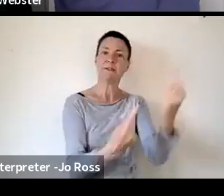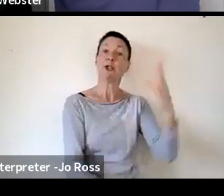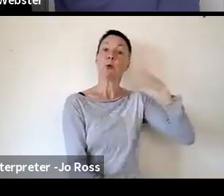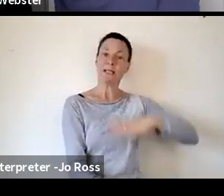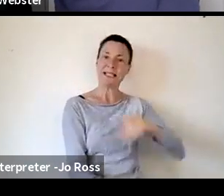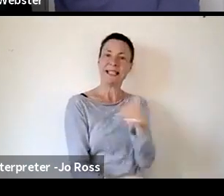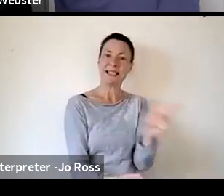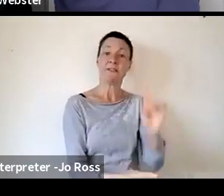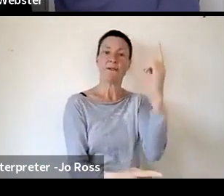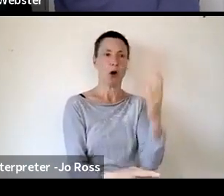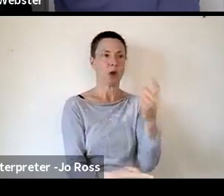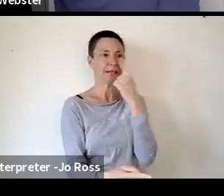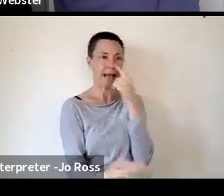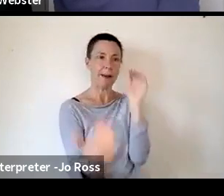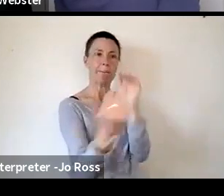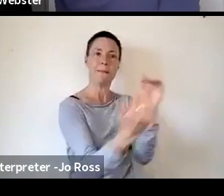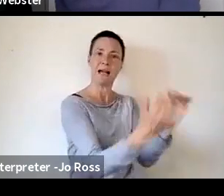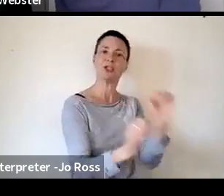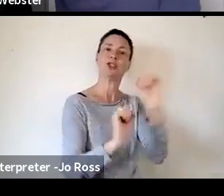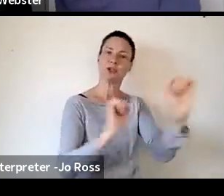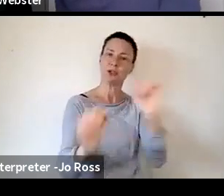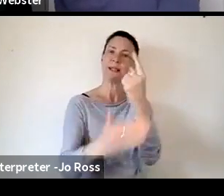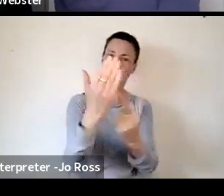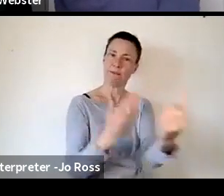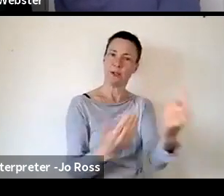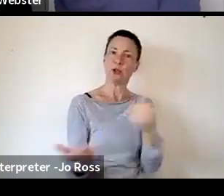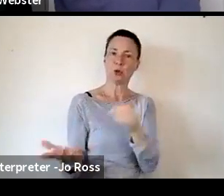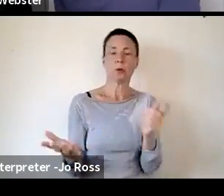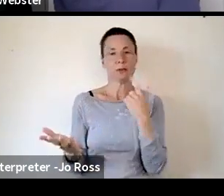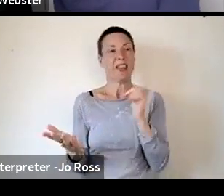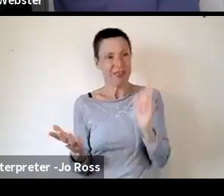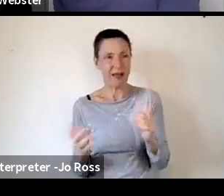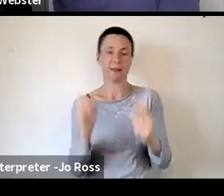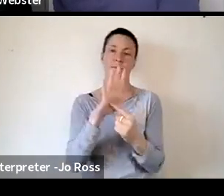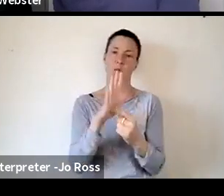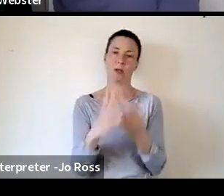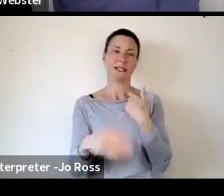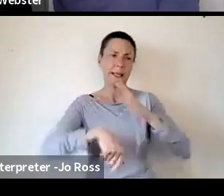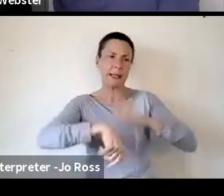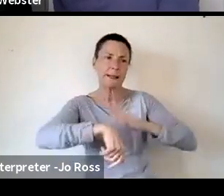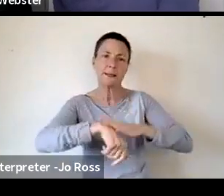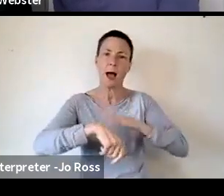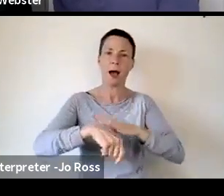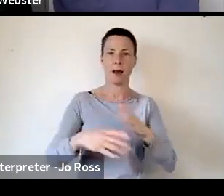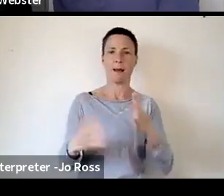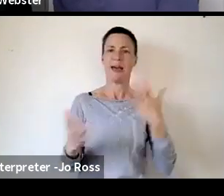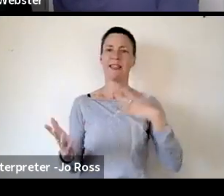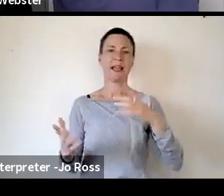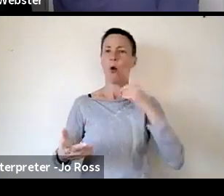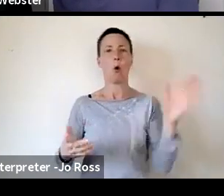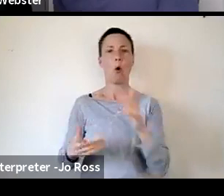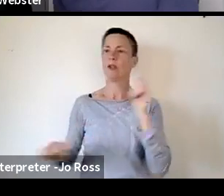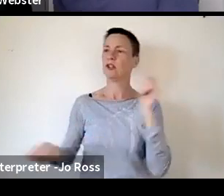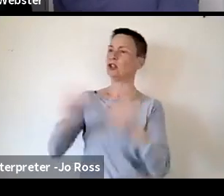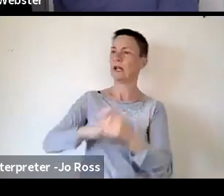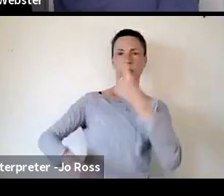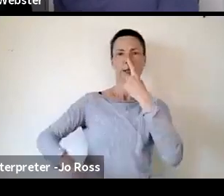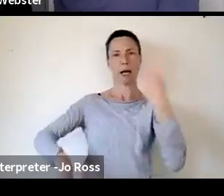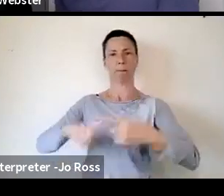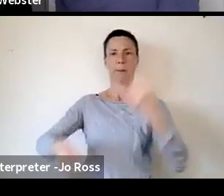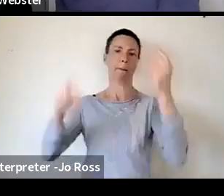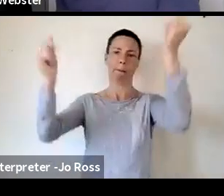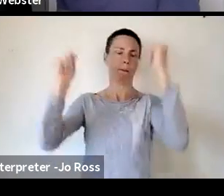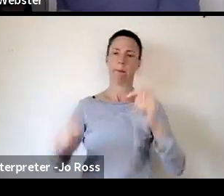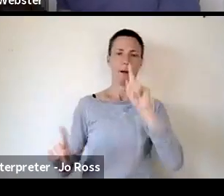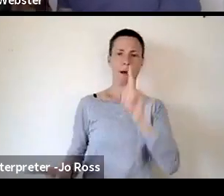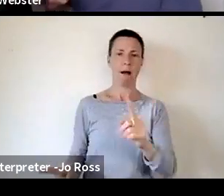needs and be able to cater to those. So that's what, yeah, I agree in taking time on a lot of things. I don't think these changes are going to, you know, happen overnight. And